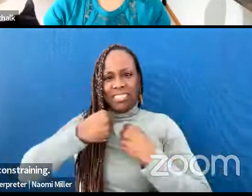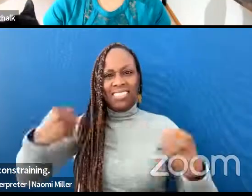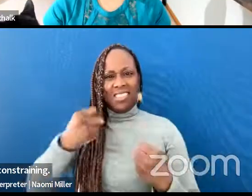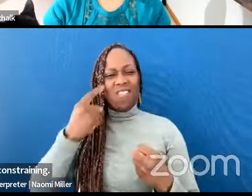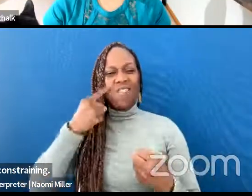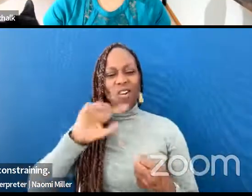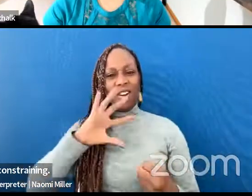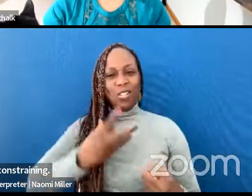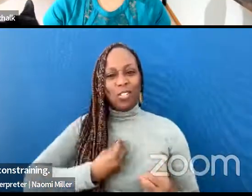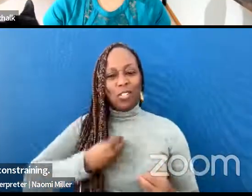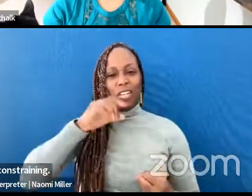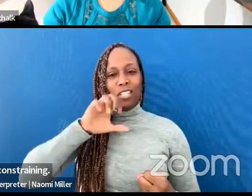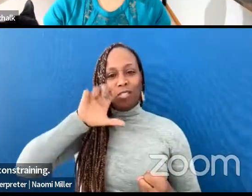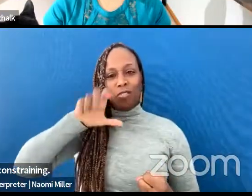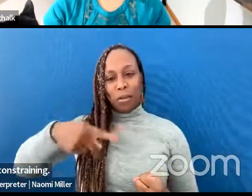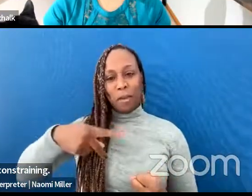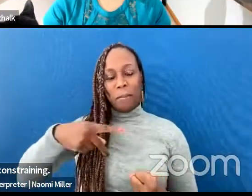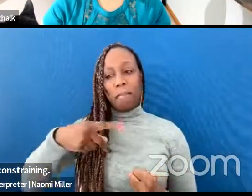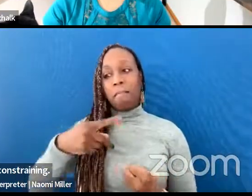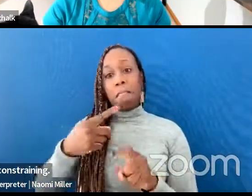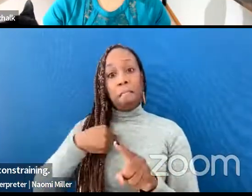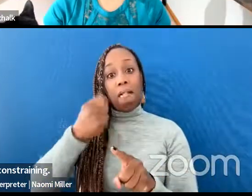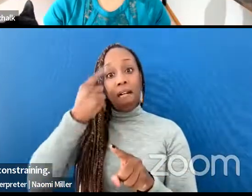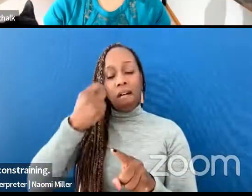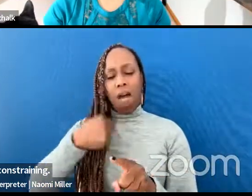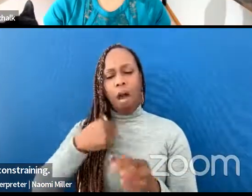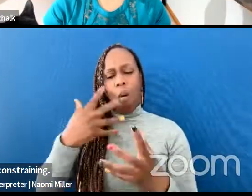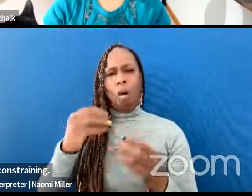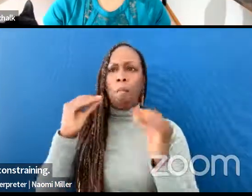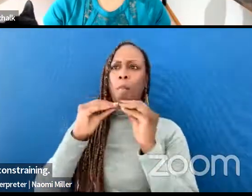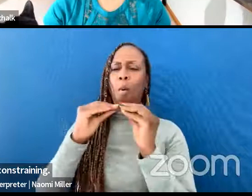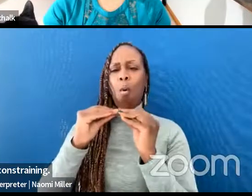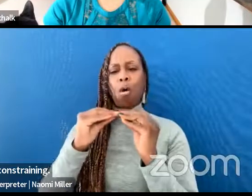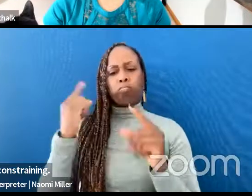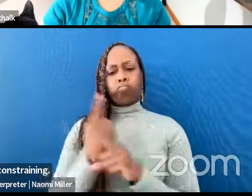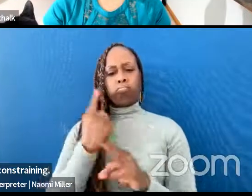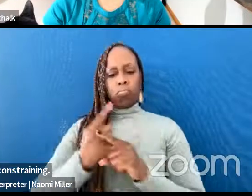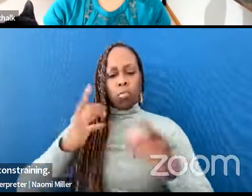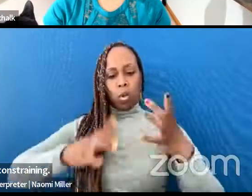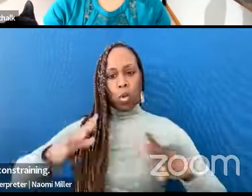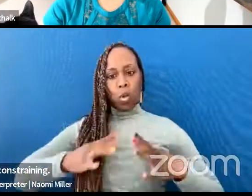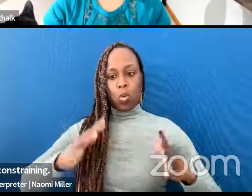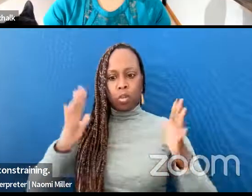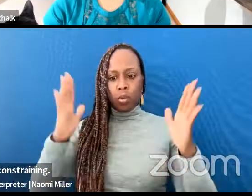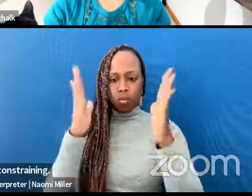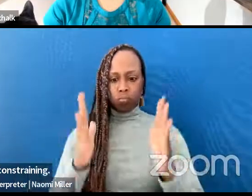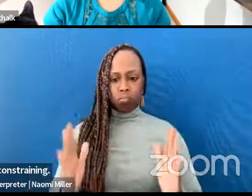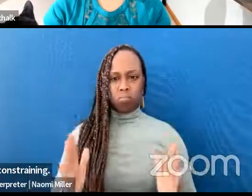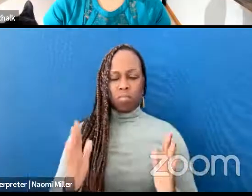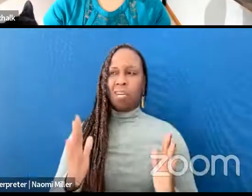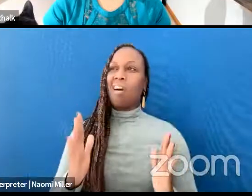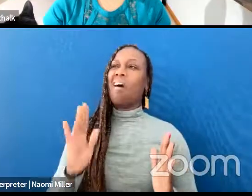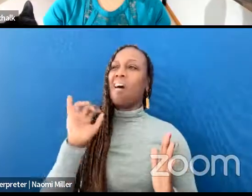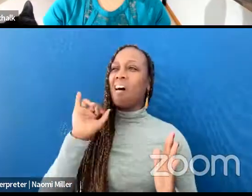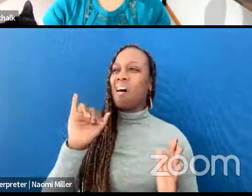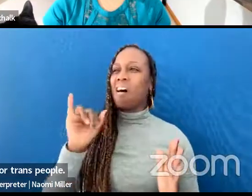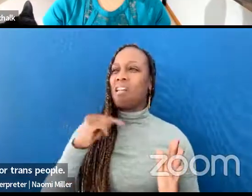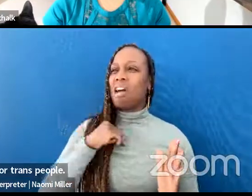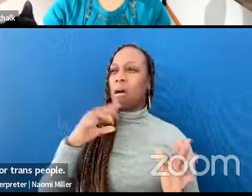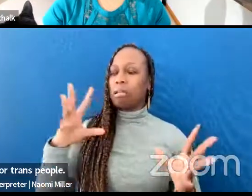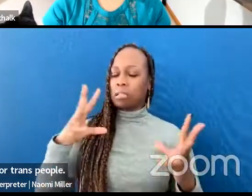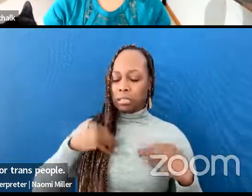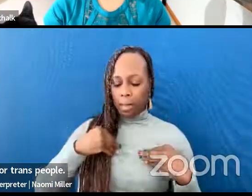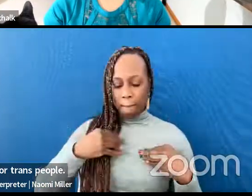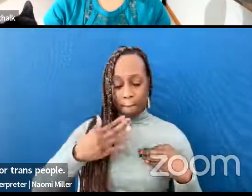thwarted desires to bind and wear more structured clothing has also moved me toward accepting my disabled body as a trans body,